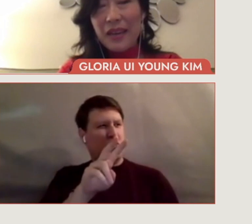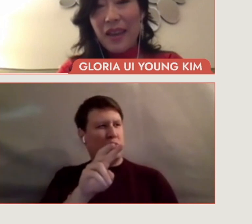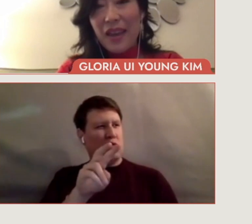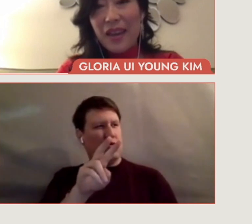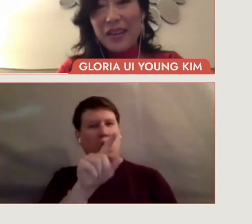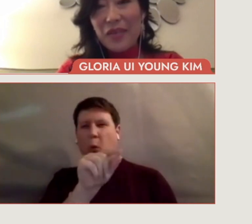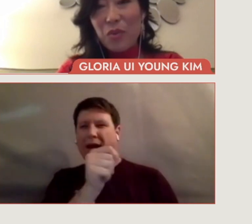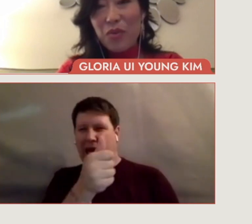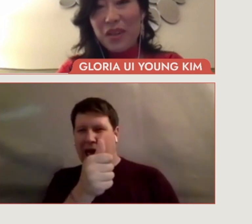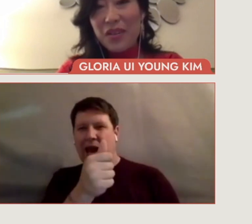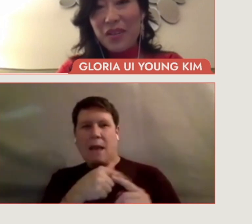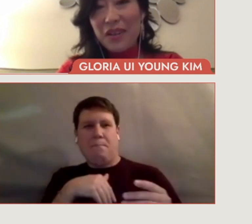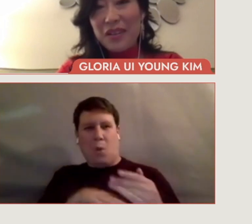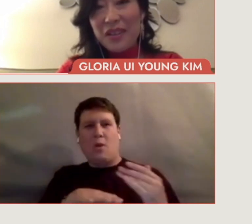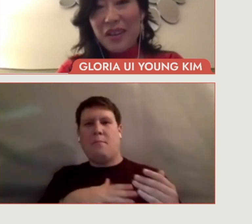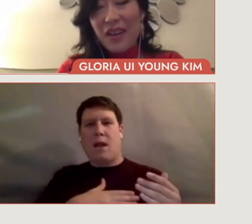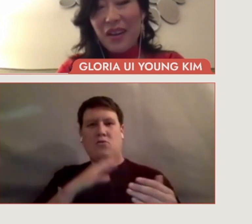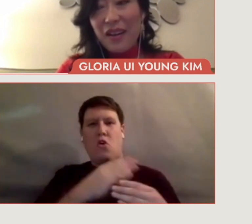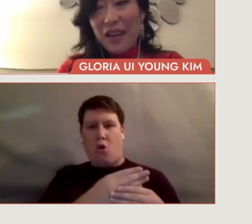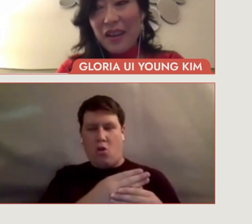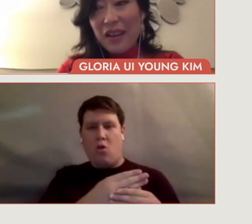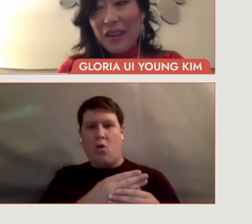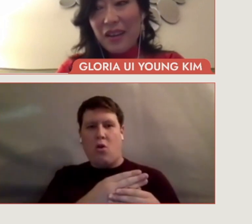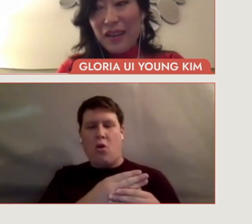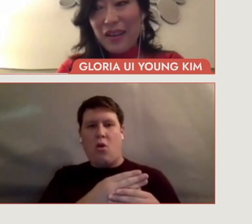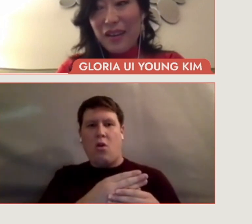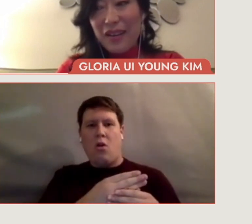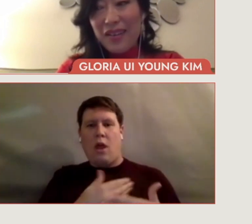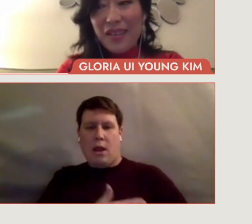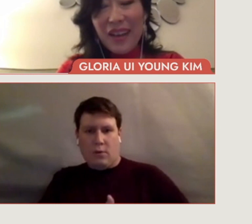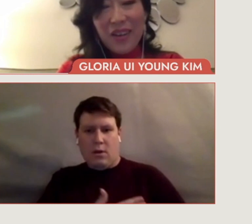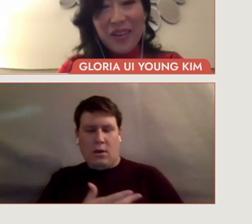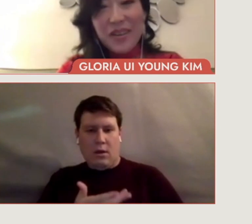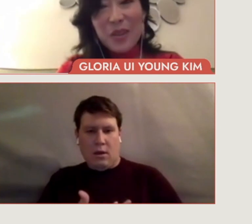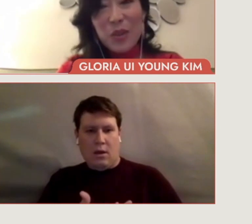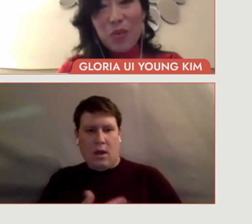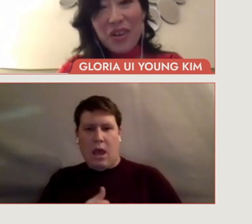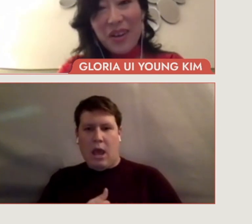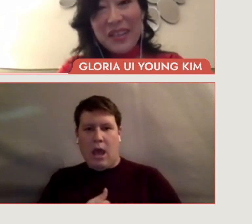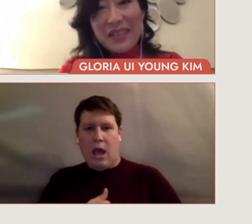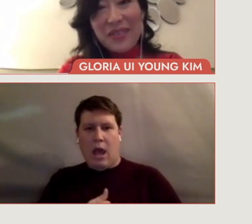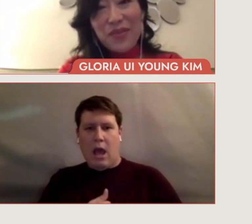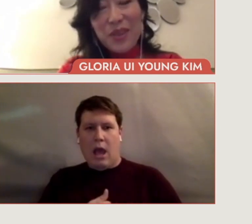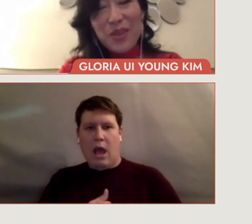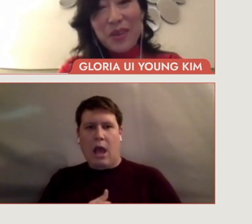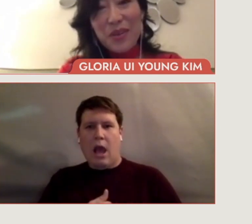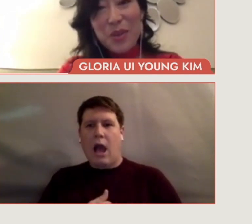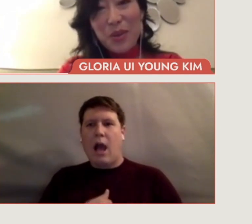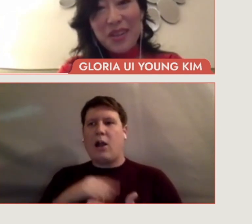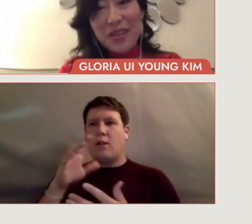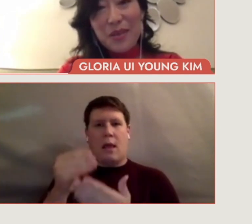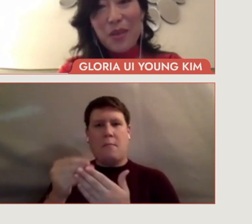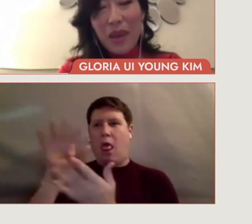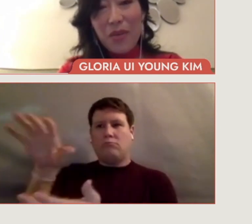2010, and I had given birth to my daughter, and I had gotten a script writing grant to do another